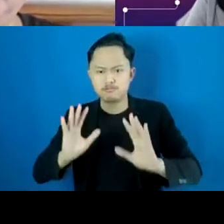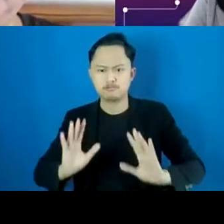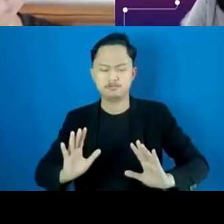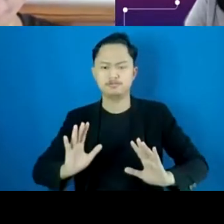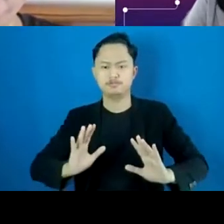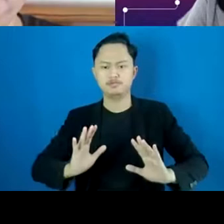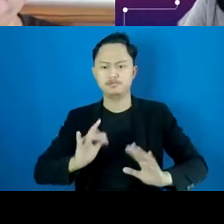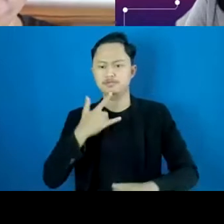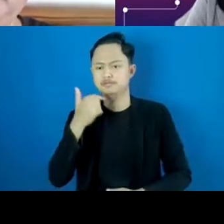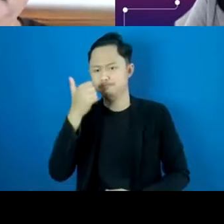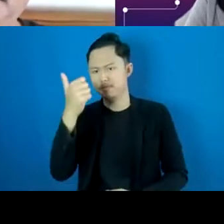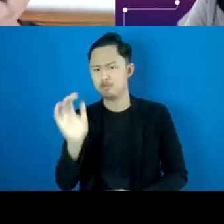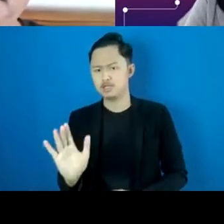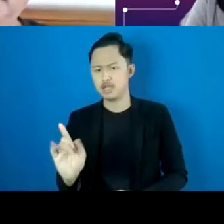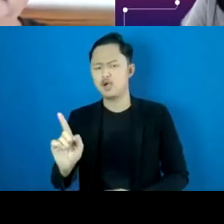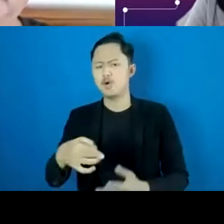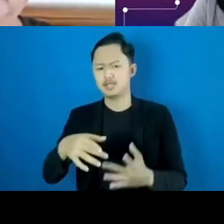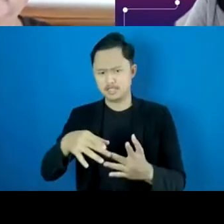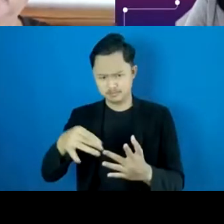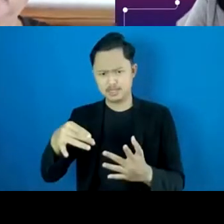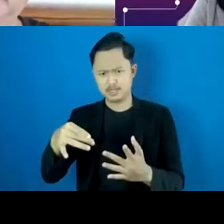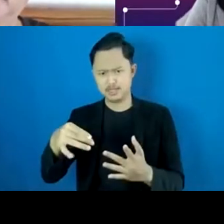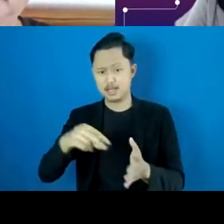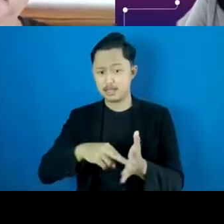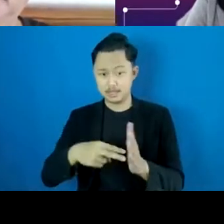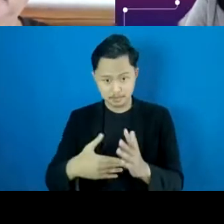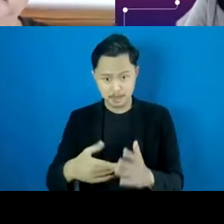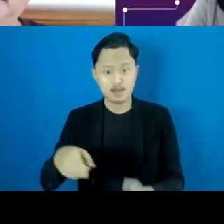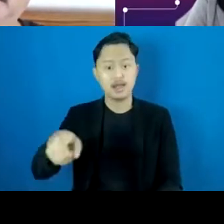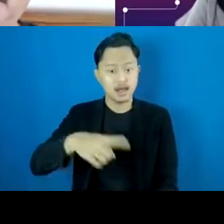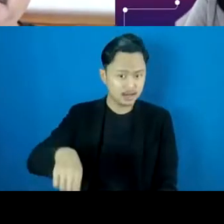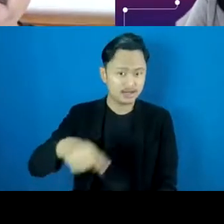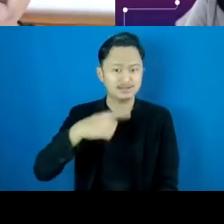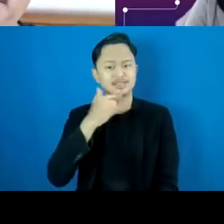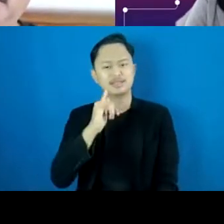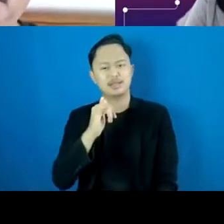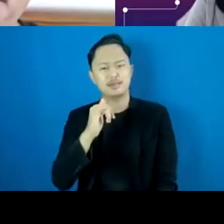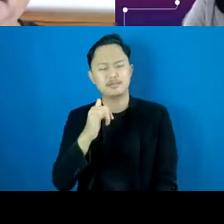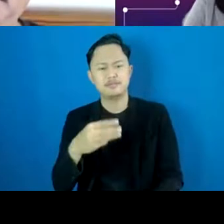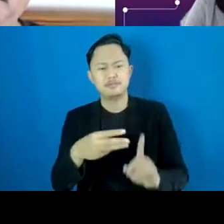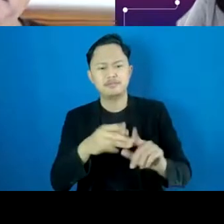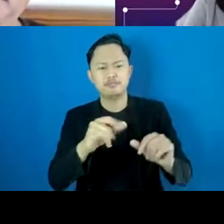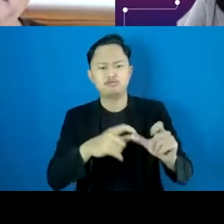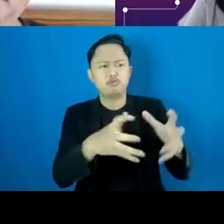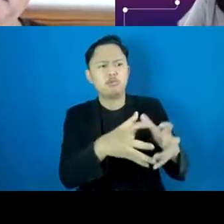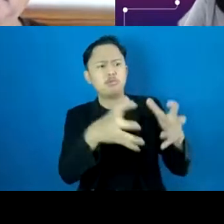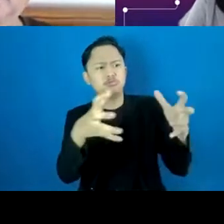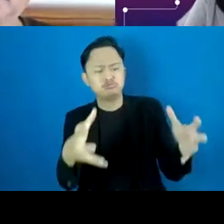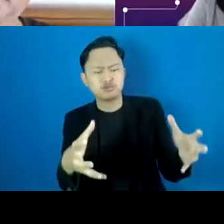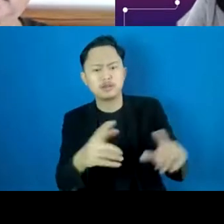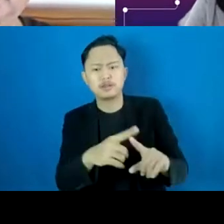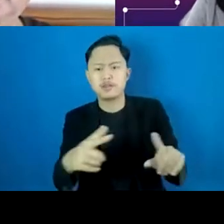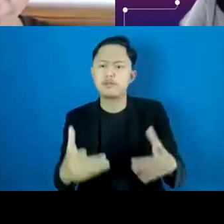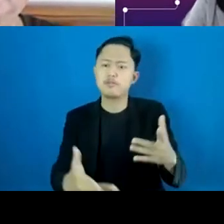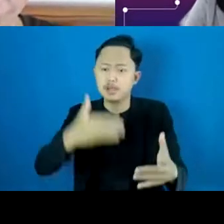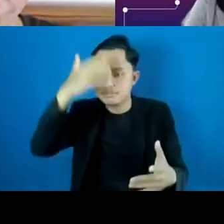so that you don't actually go for too big a battery, because the bigger the battery, as Mr. Sandeep also mentioned,